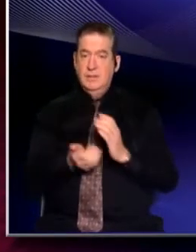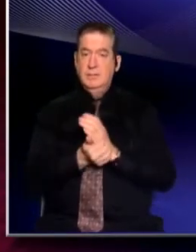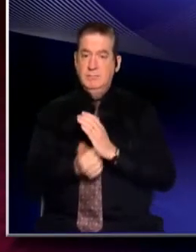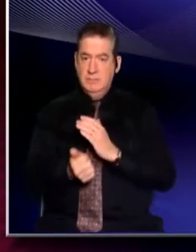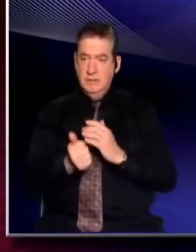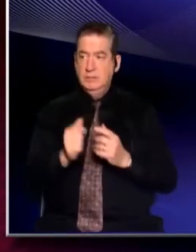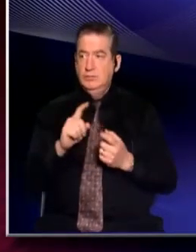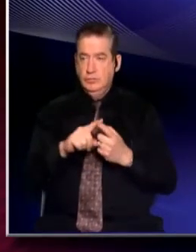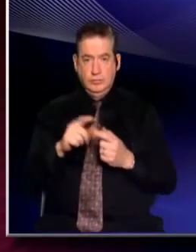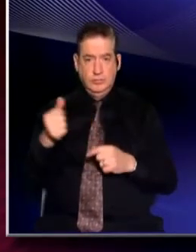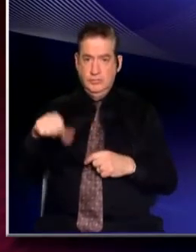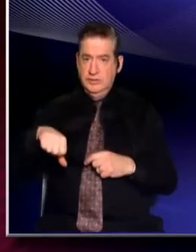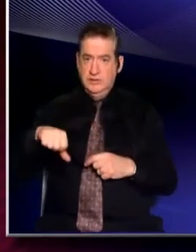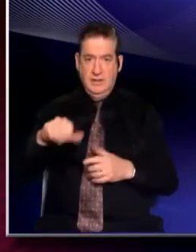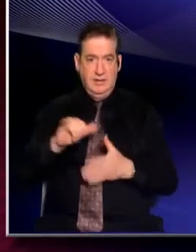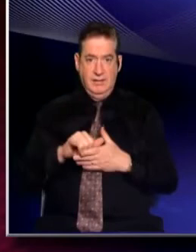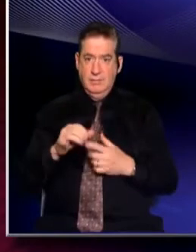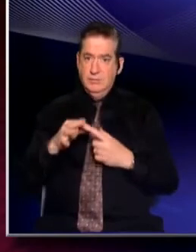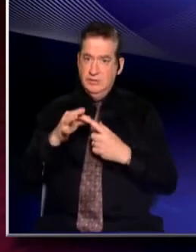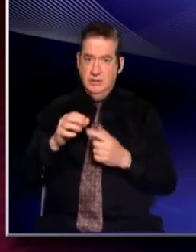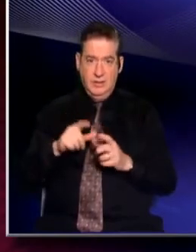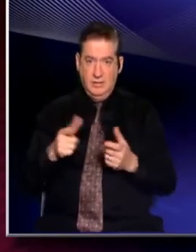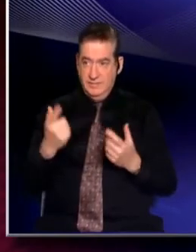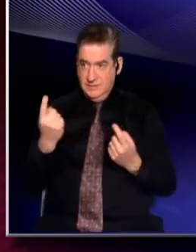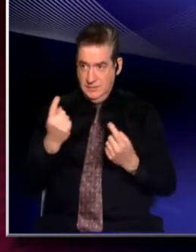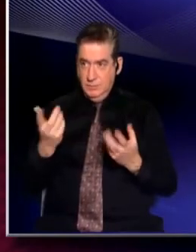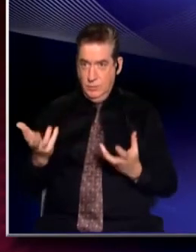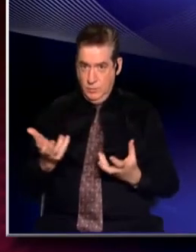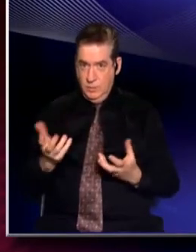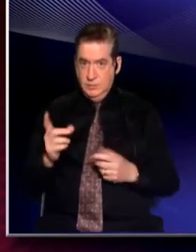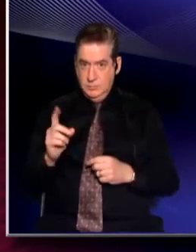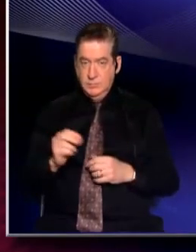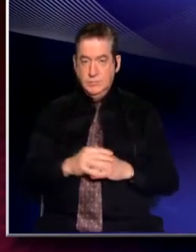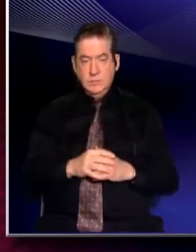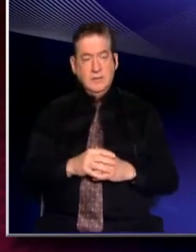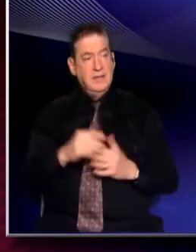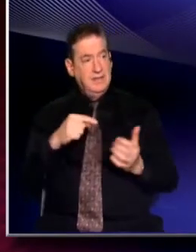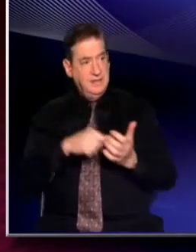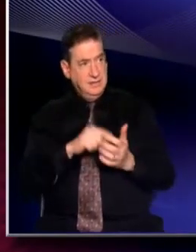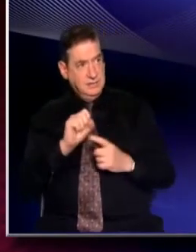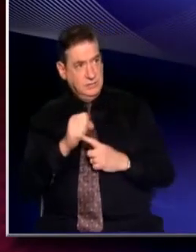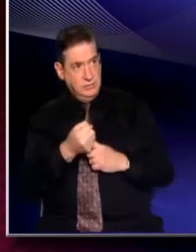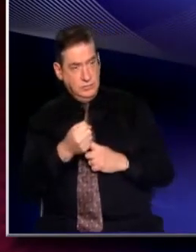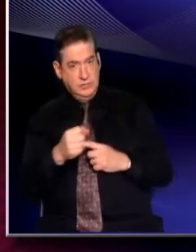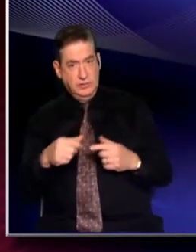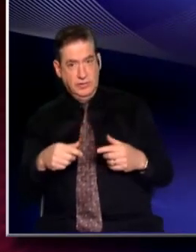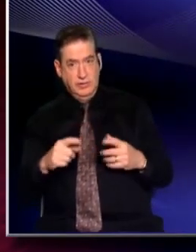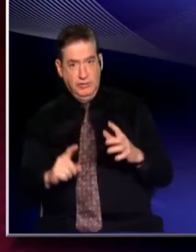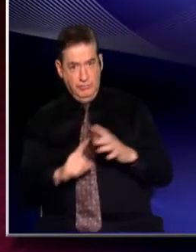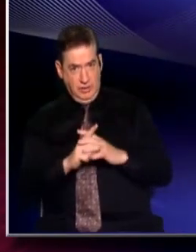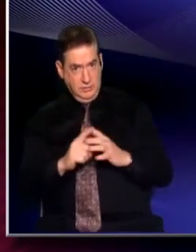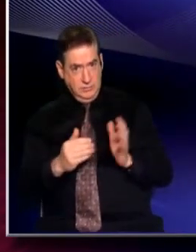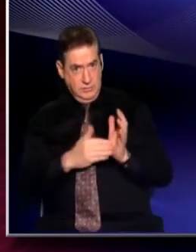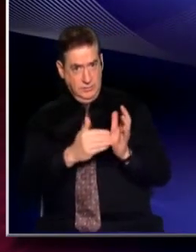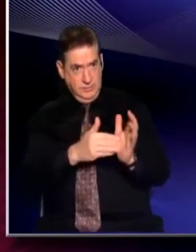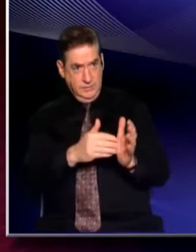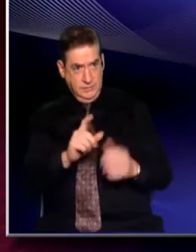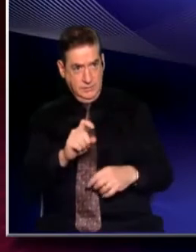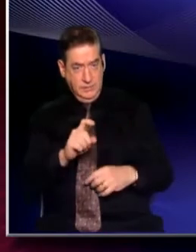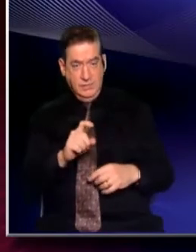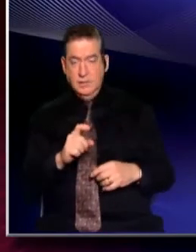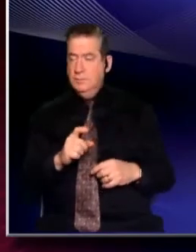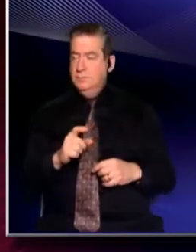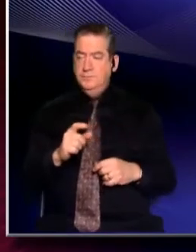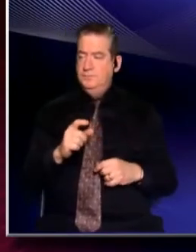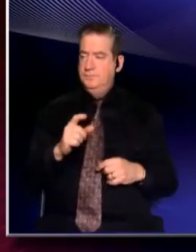to reject that particular language if that is something that you would like to do. Does this situation arise often? No, we